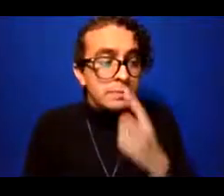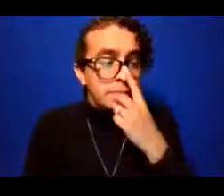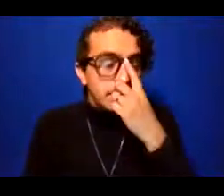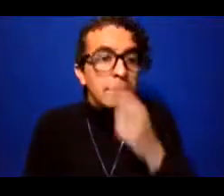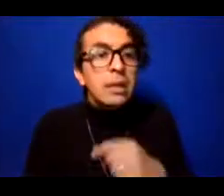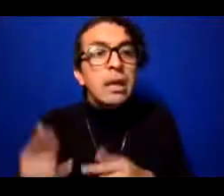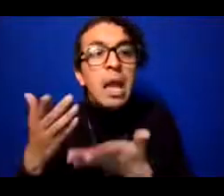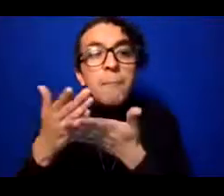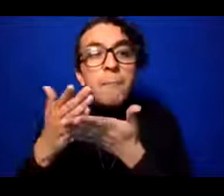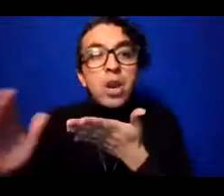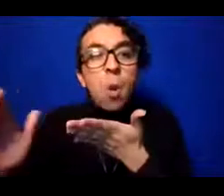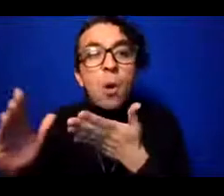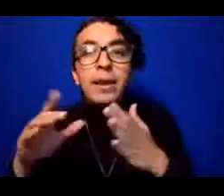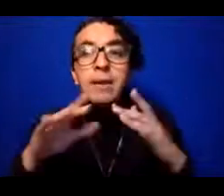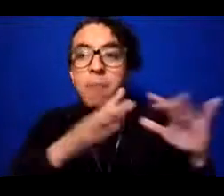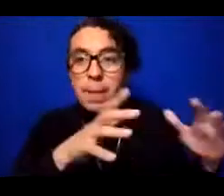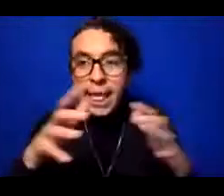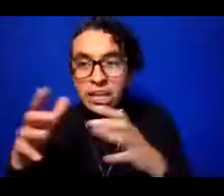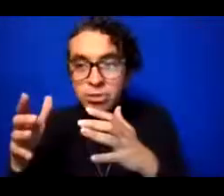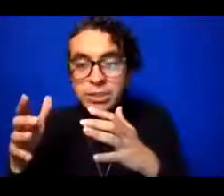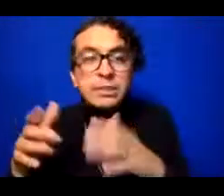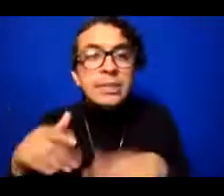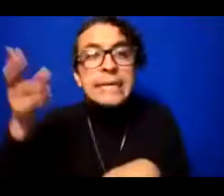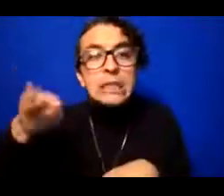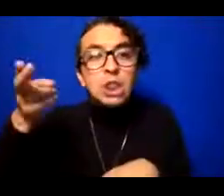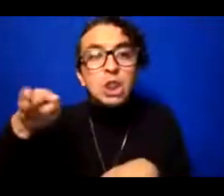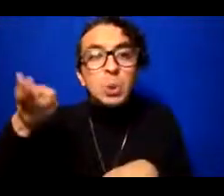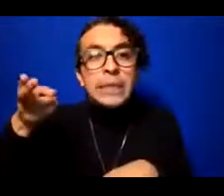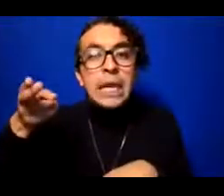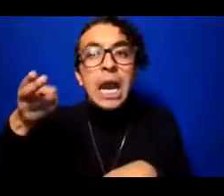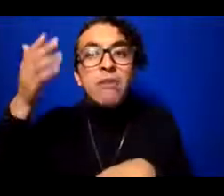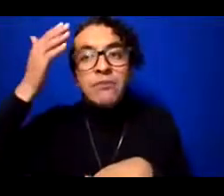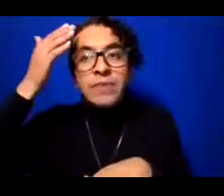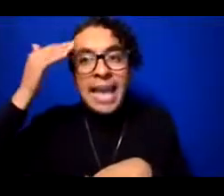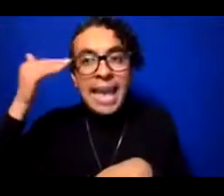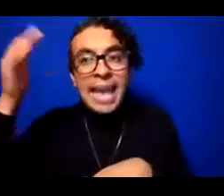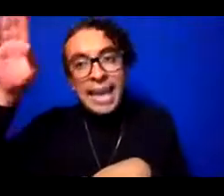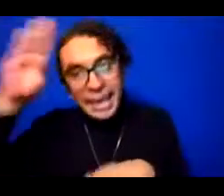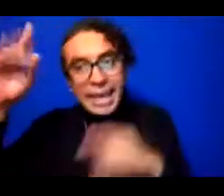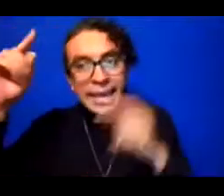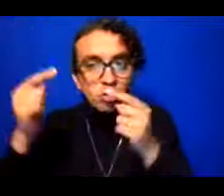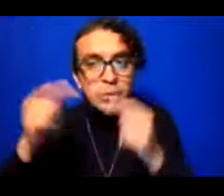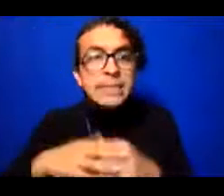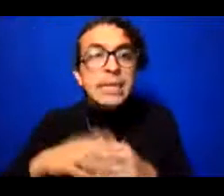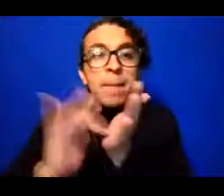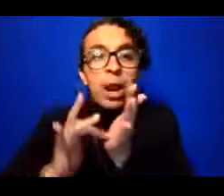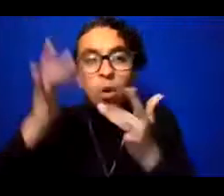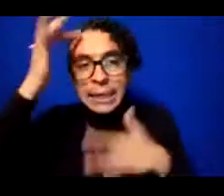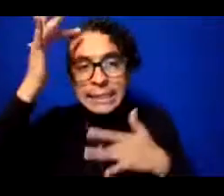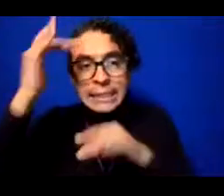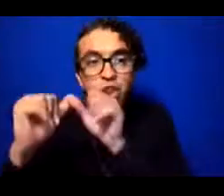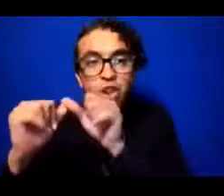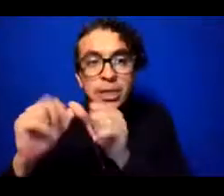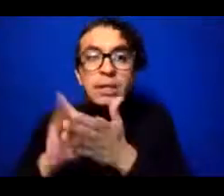Minority populations, history of head injuries, history of chronic medical conditions also places our kids at